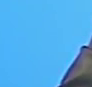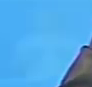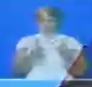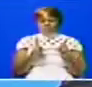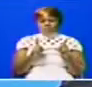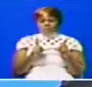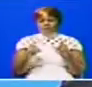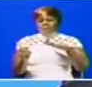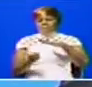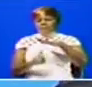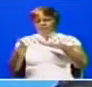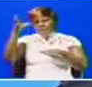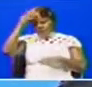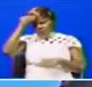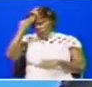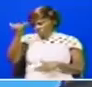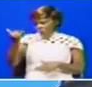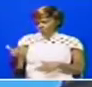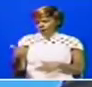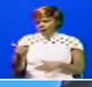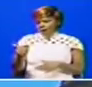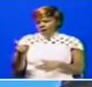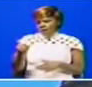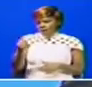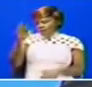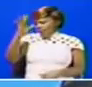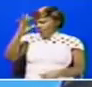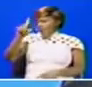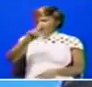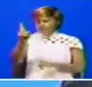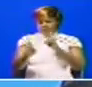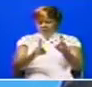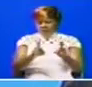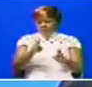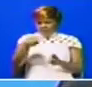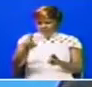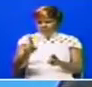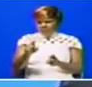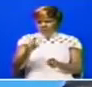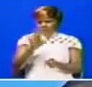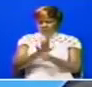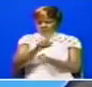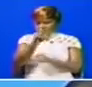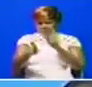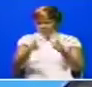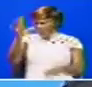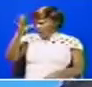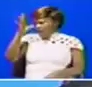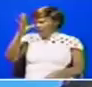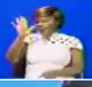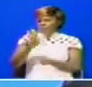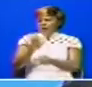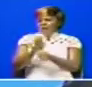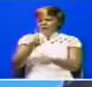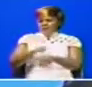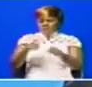the Ministry of Education for alleged exam malpractice. The institution is being accused of multiple examination malpractices, as